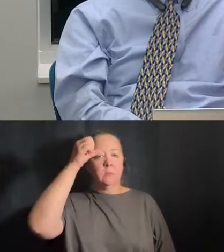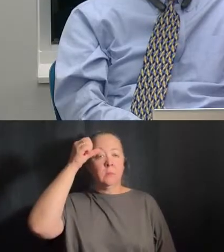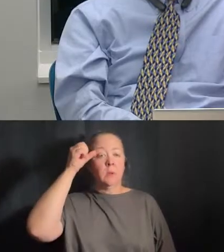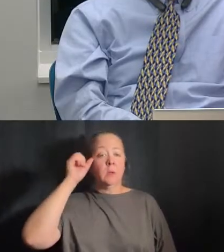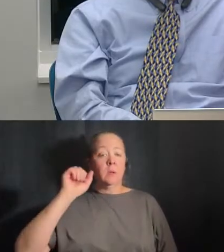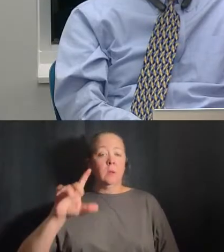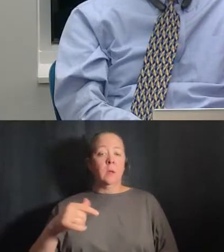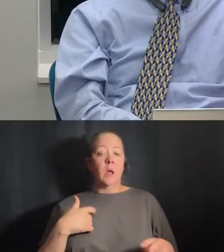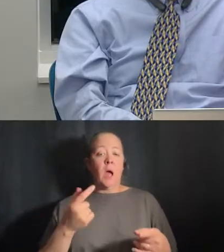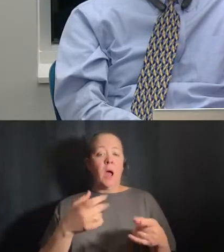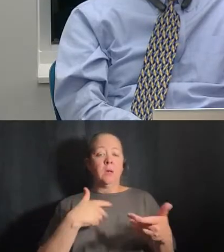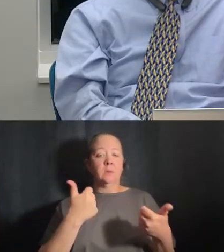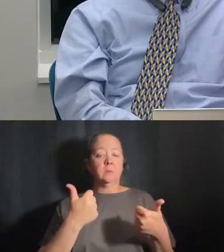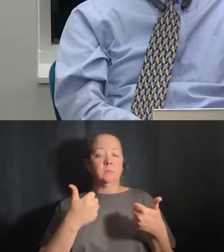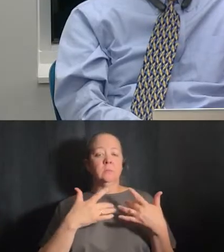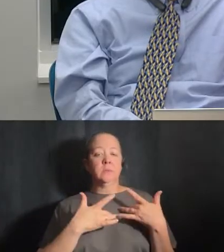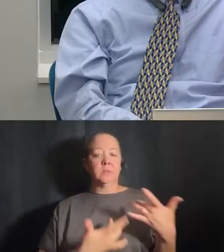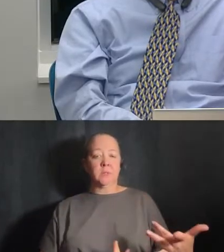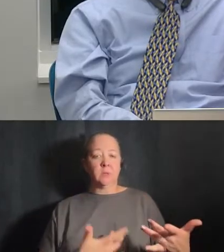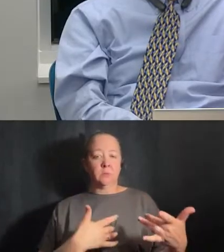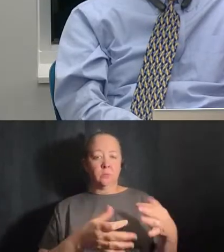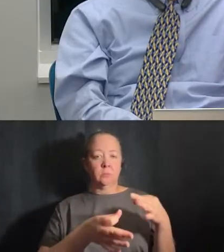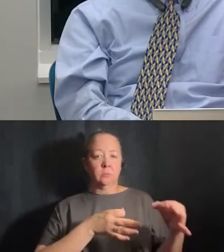message this year, explaining